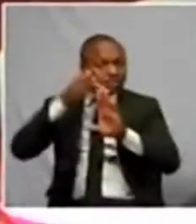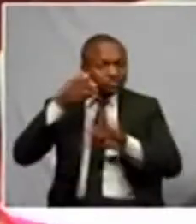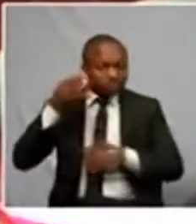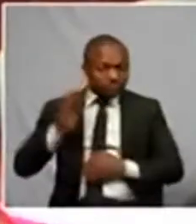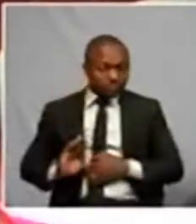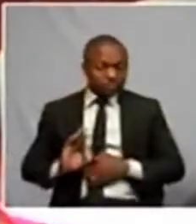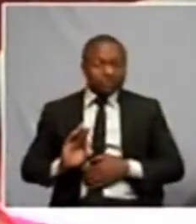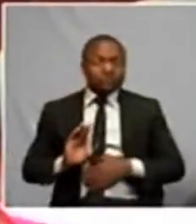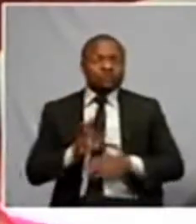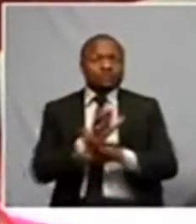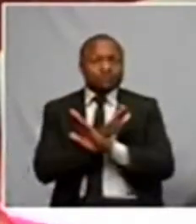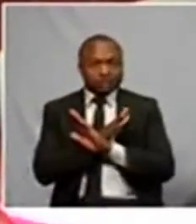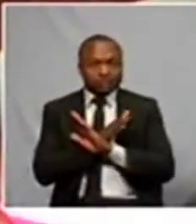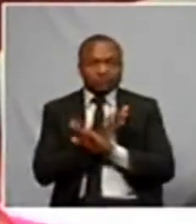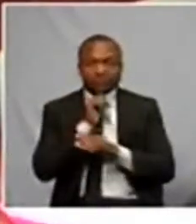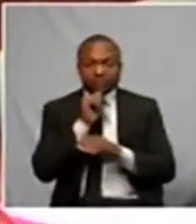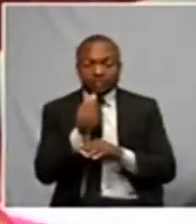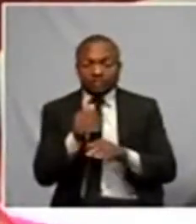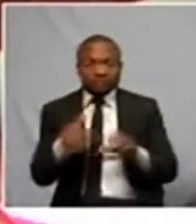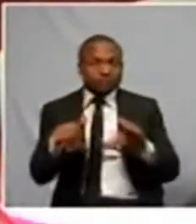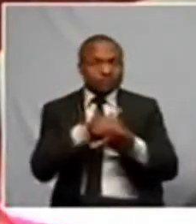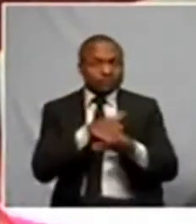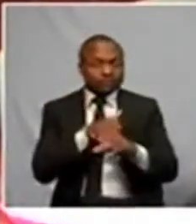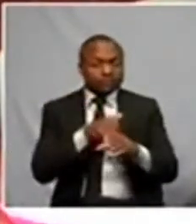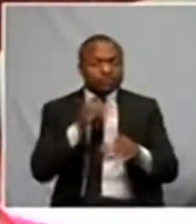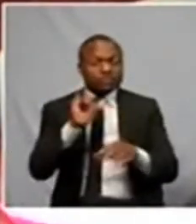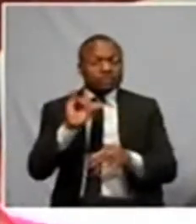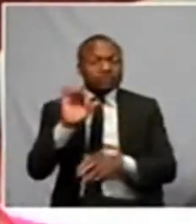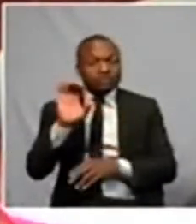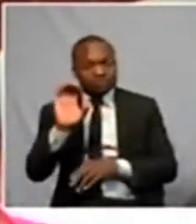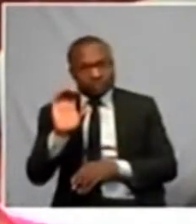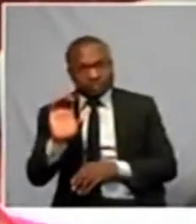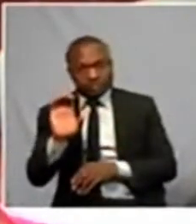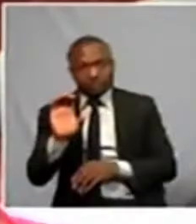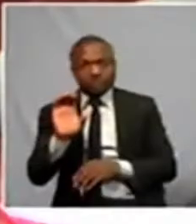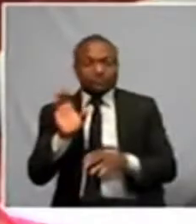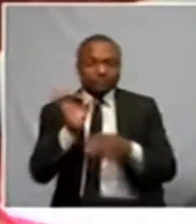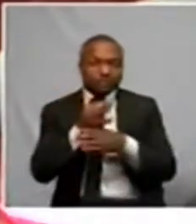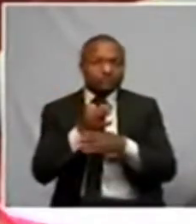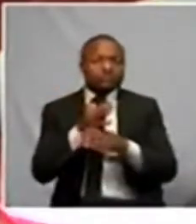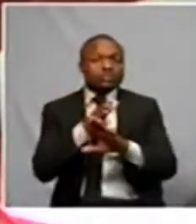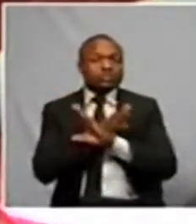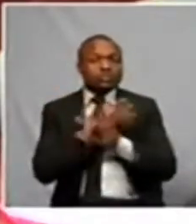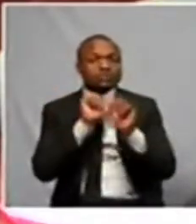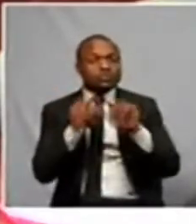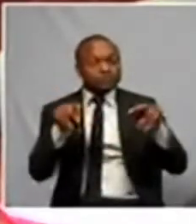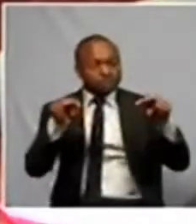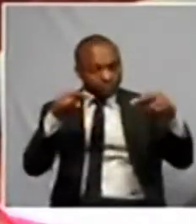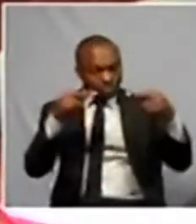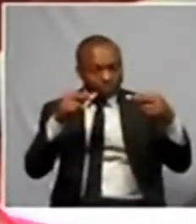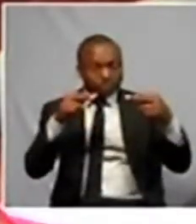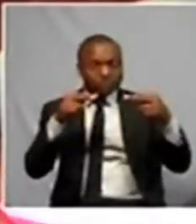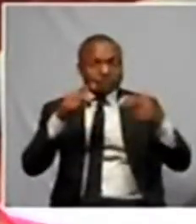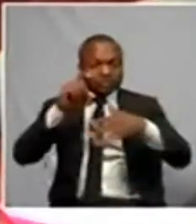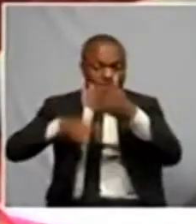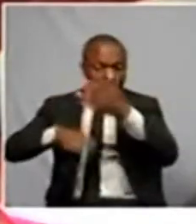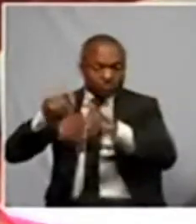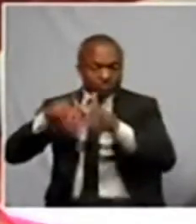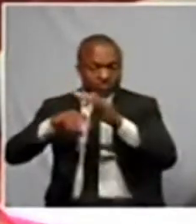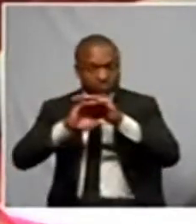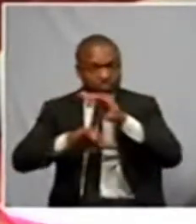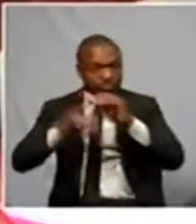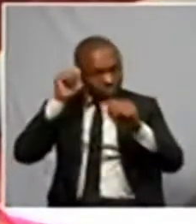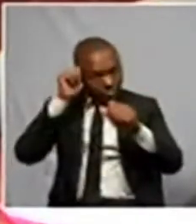country not engaged in marine or high seas fisheries, Zambia may face administrative and compliance costs under the